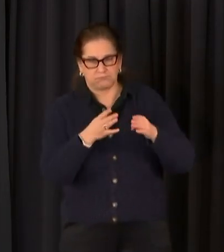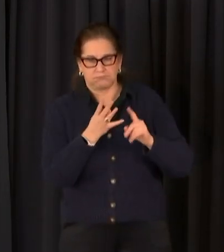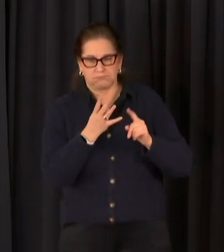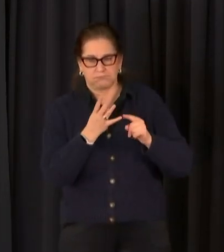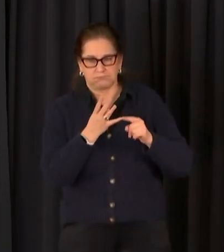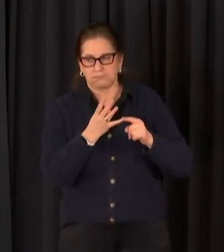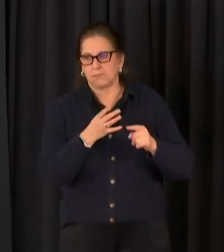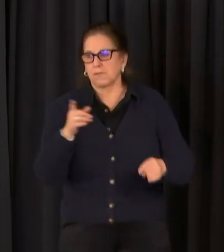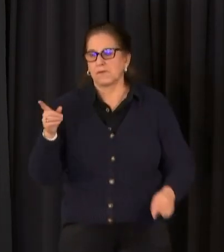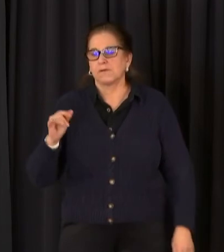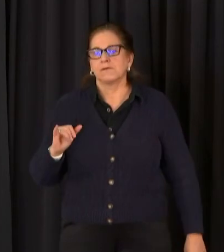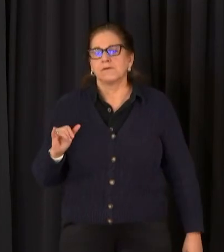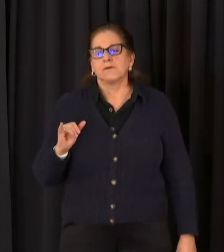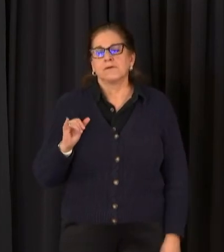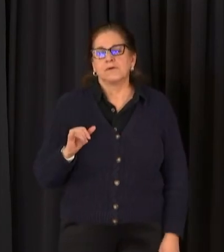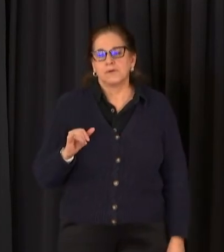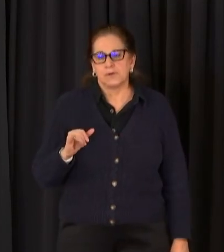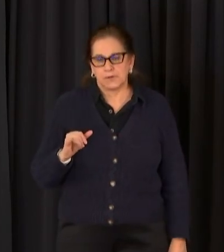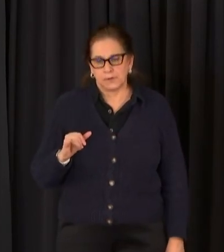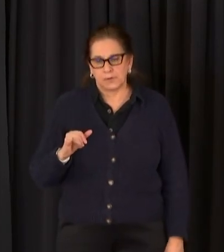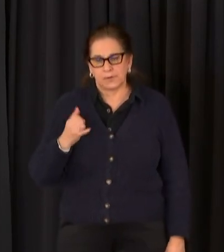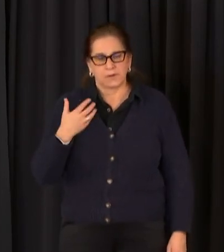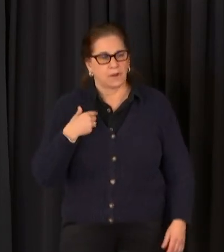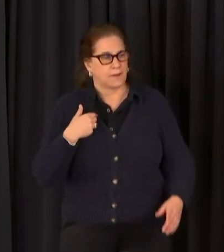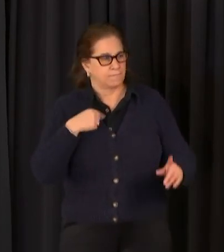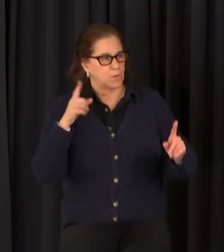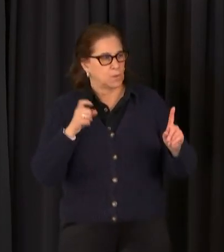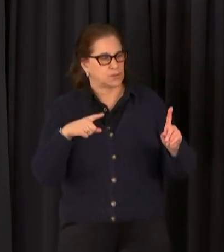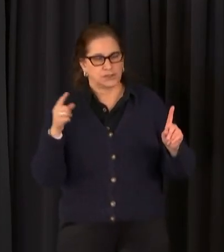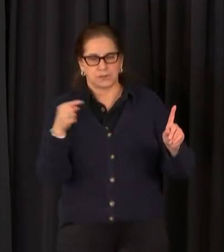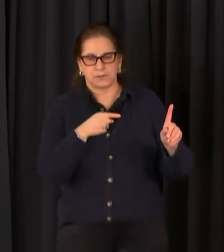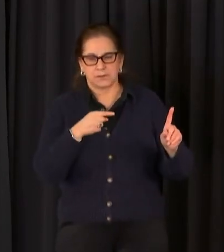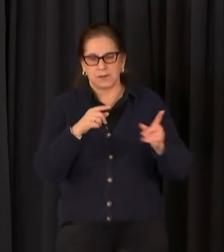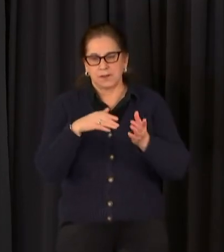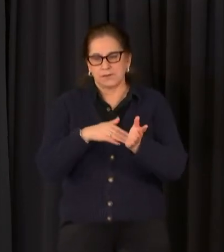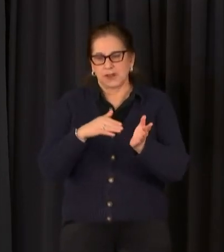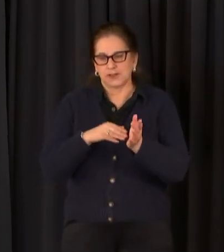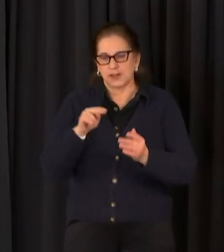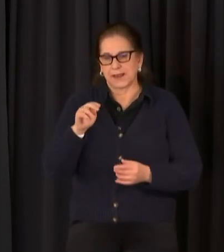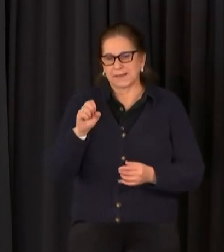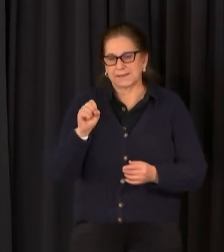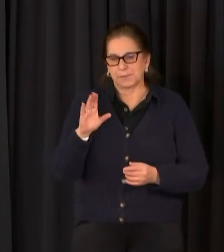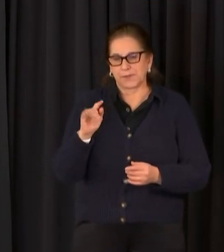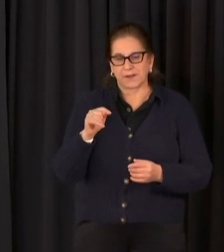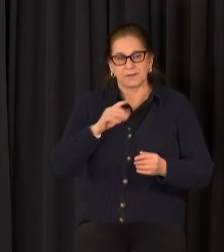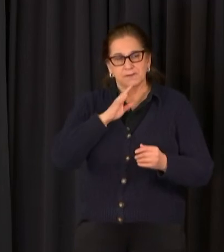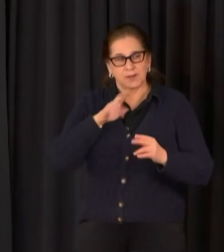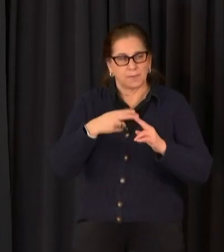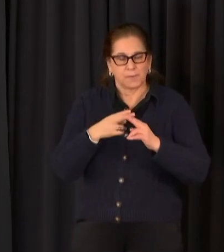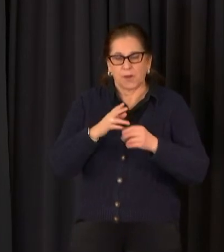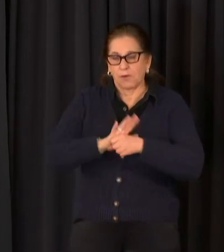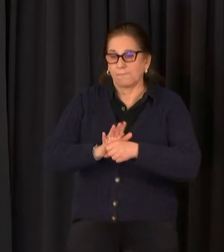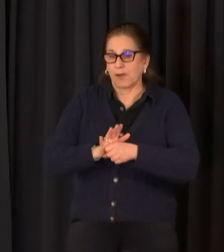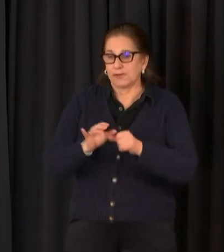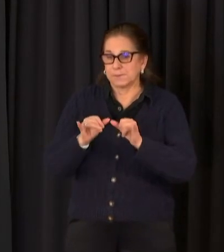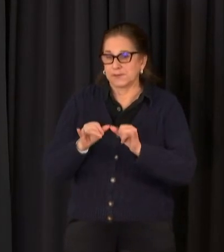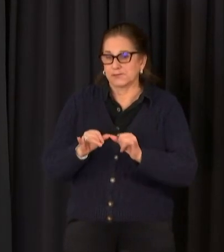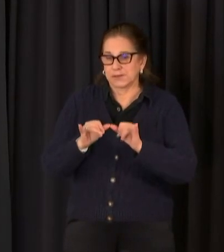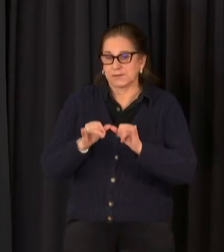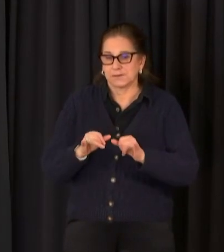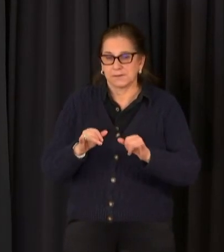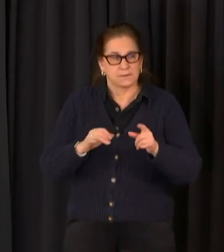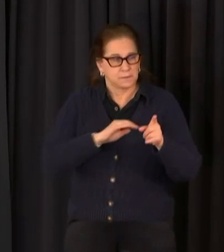Okay, thank you. And then for Dr. Nesbitt, I was just taking a look at some of the latest coronavirus metrics, and Mayor Bowser